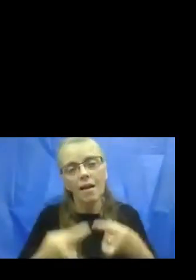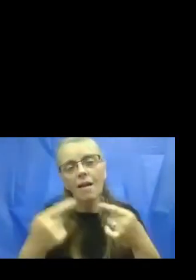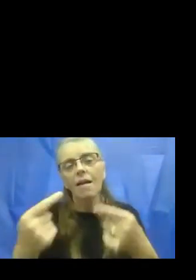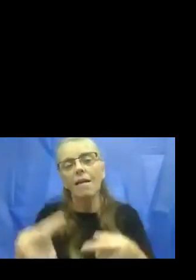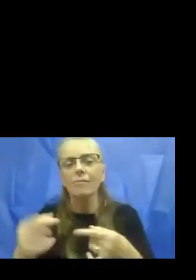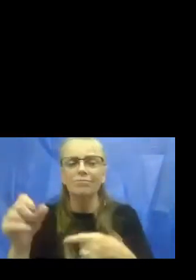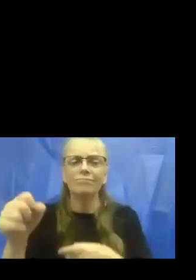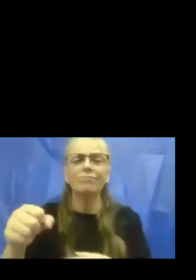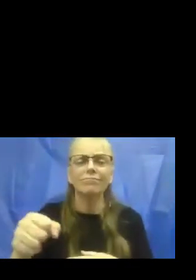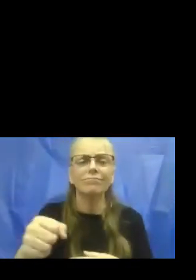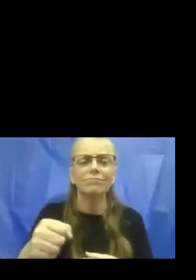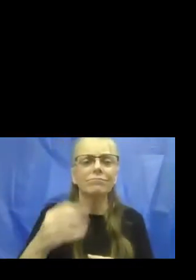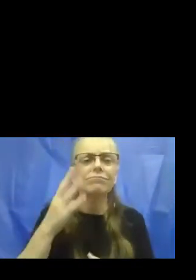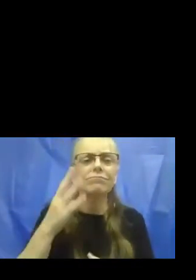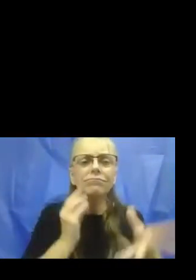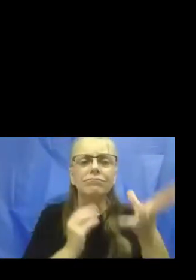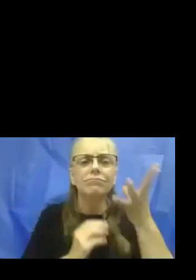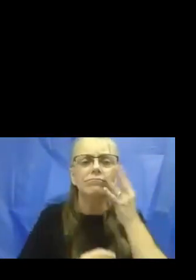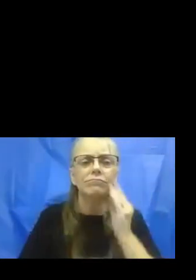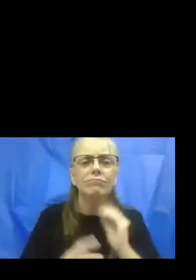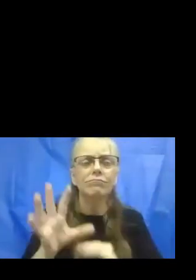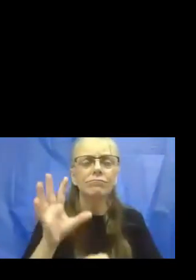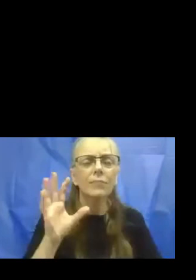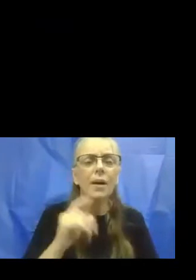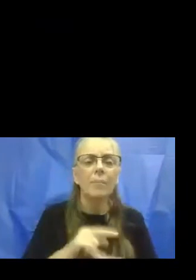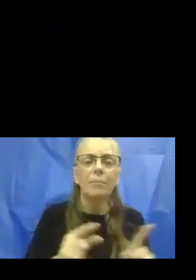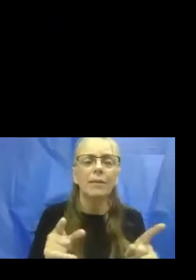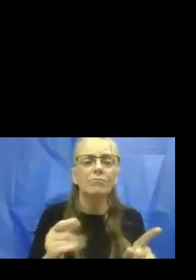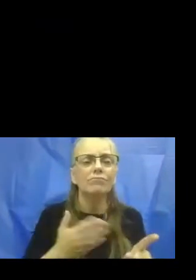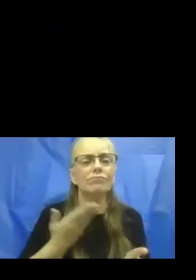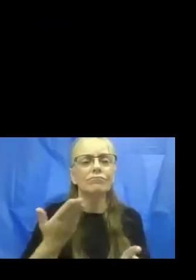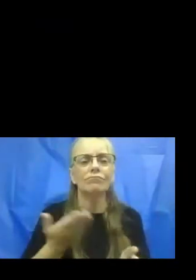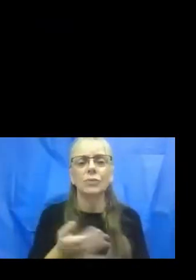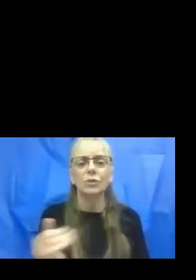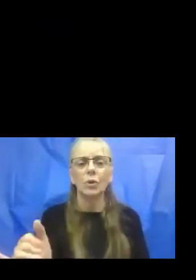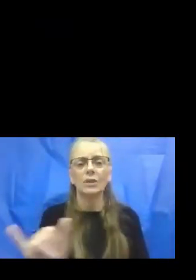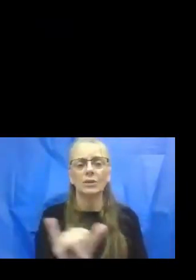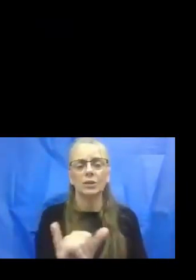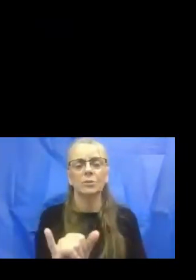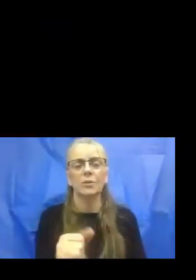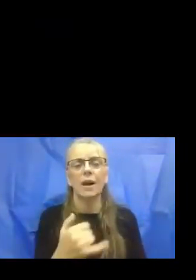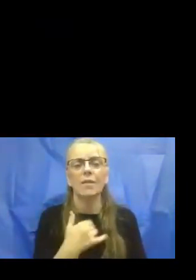joy. And I am in awe of what you've been able to accomplish.